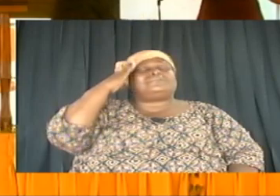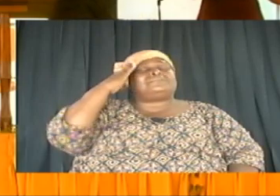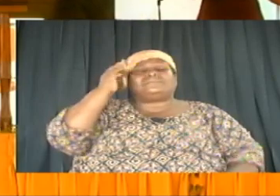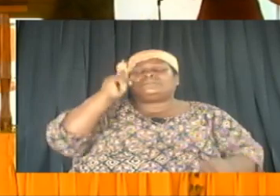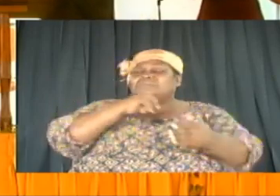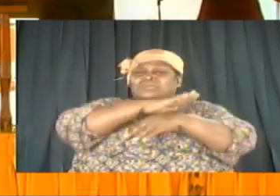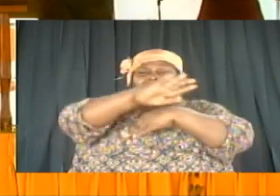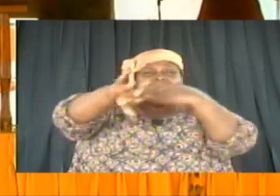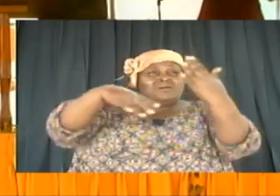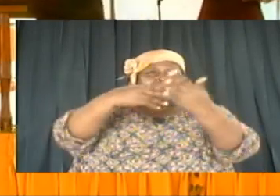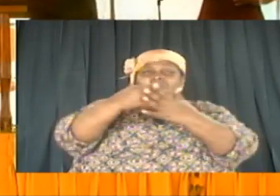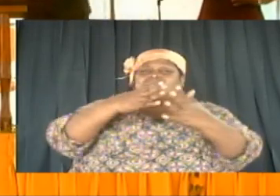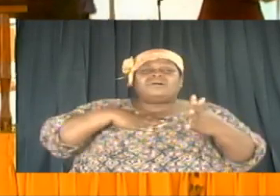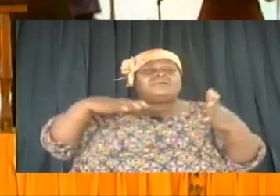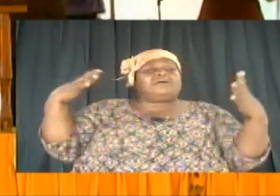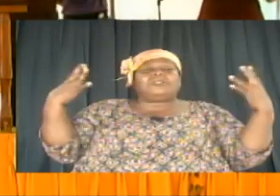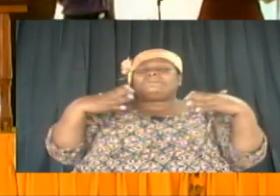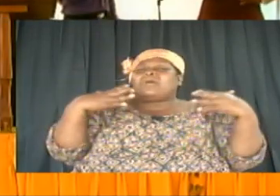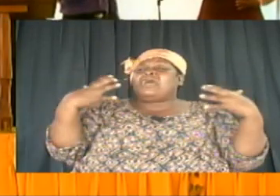Hallelujah.